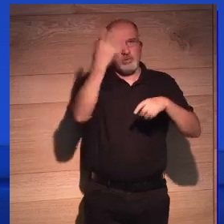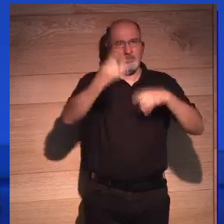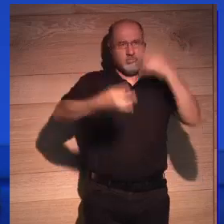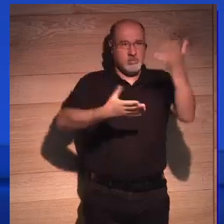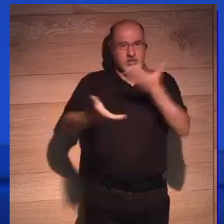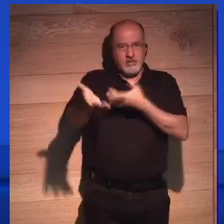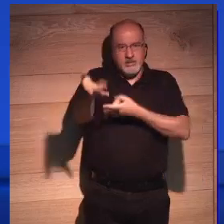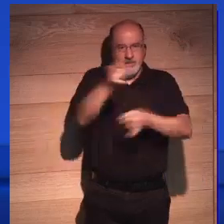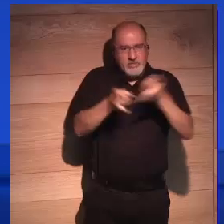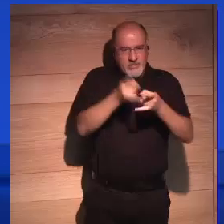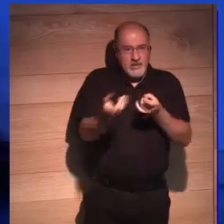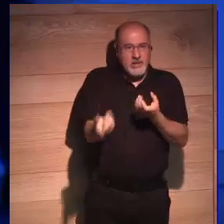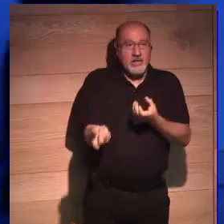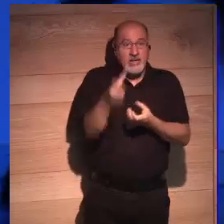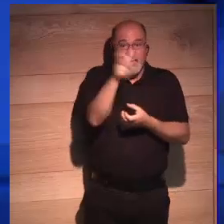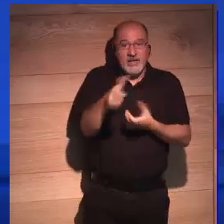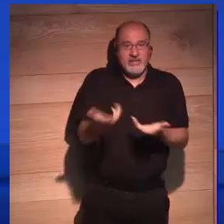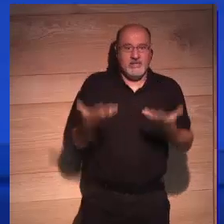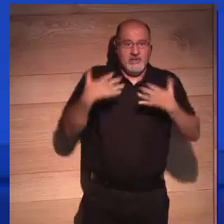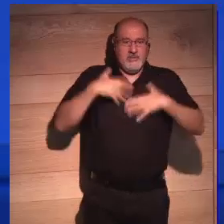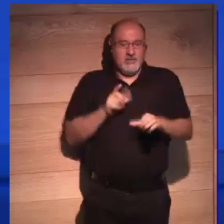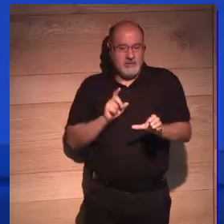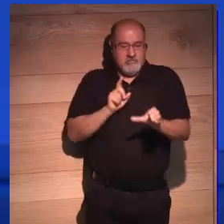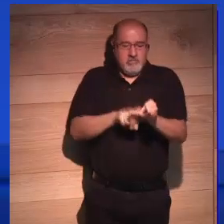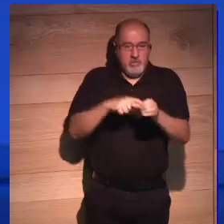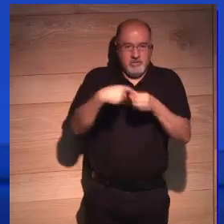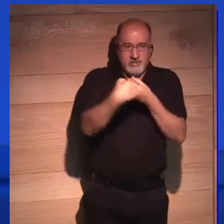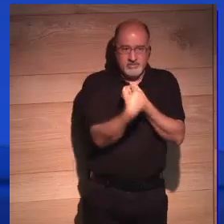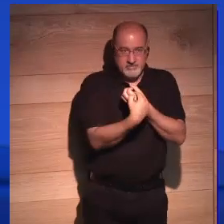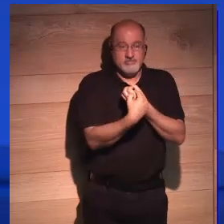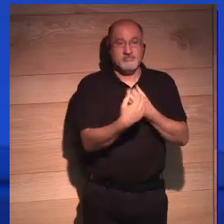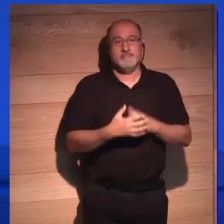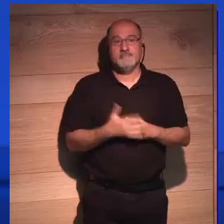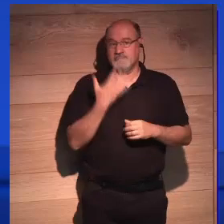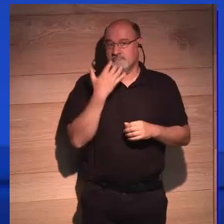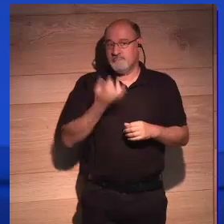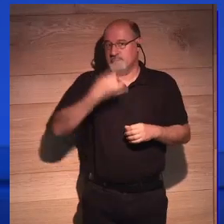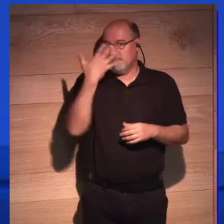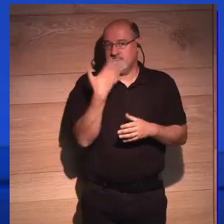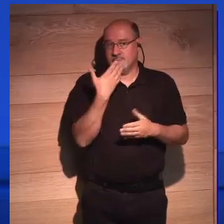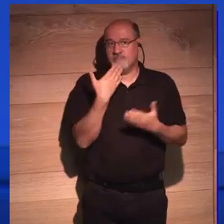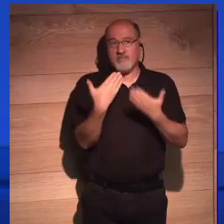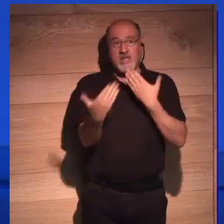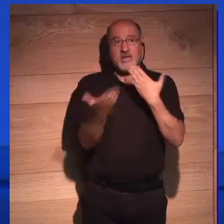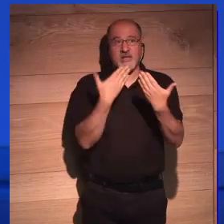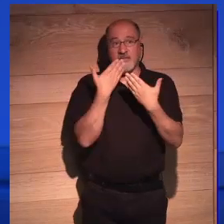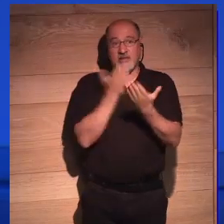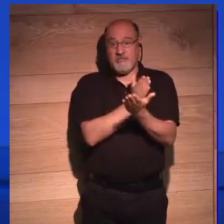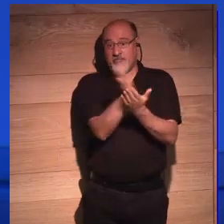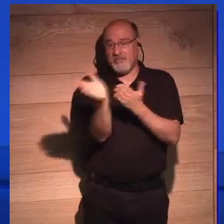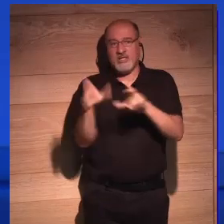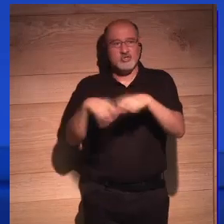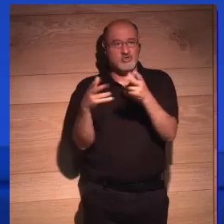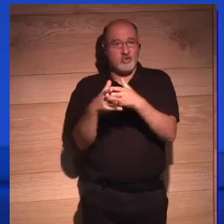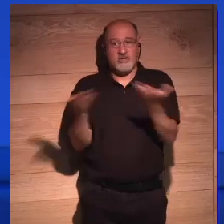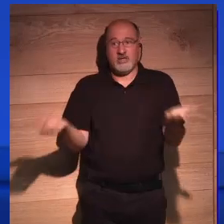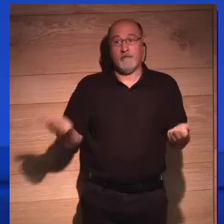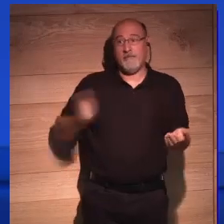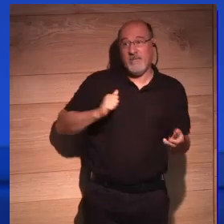something like what a psychologist would call a parasocial relationship, where you feel like you actually know them.